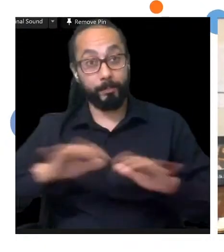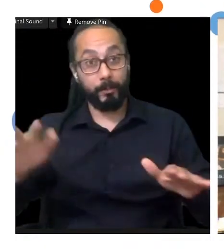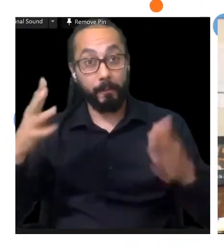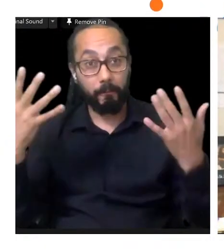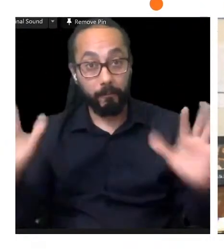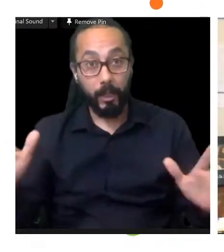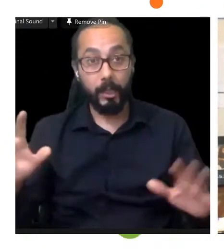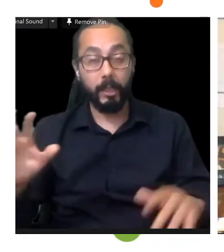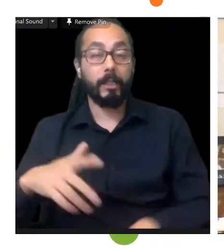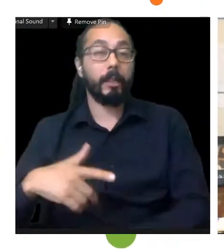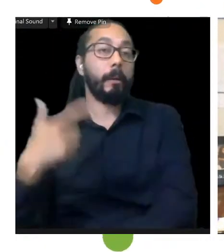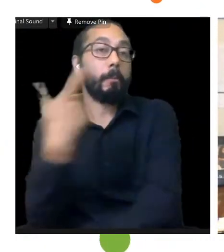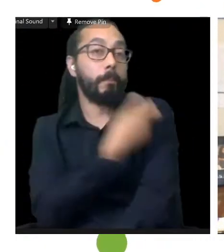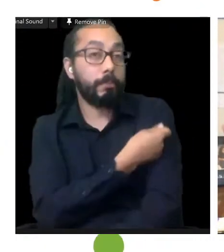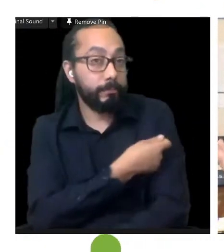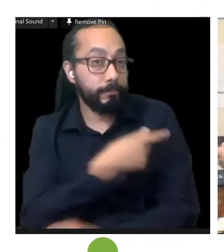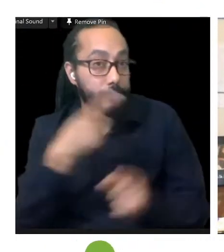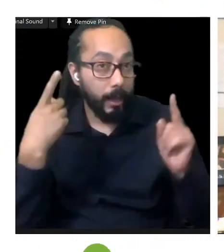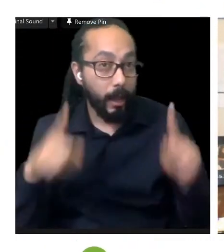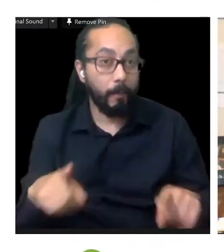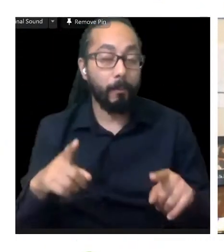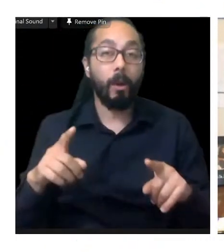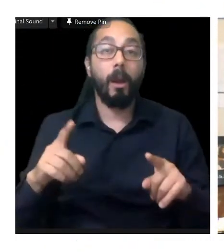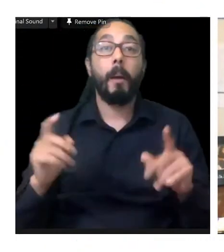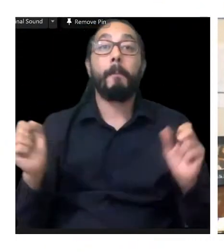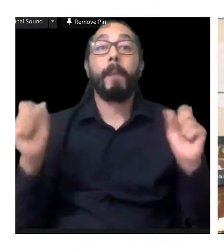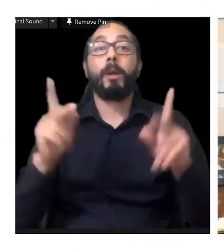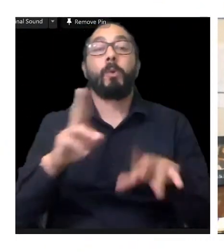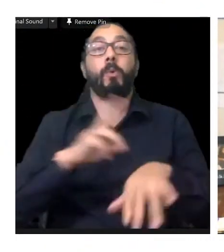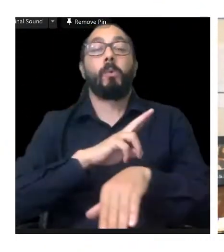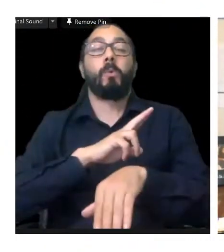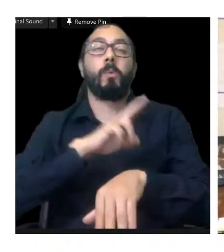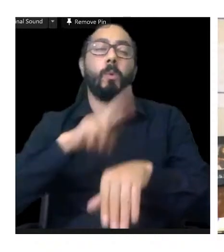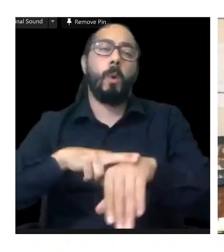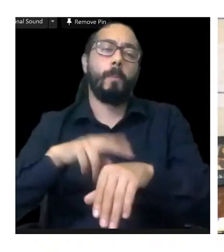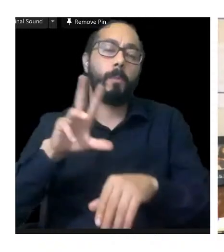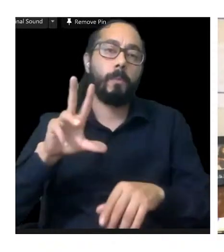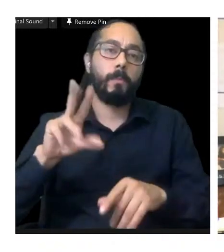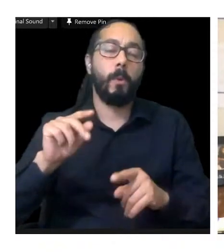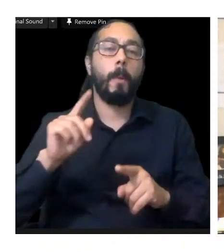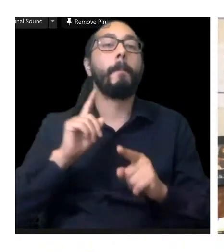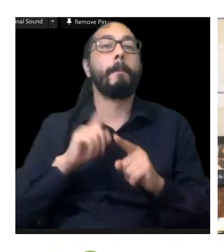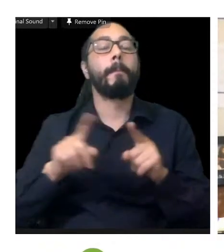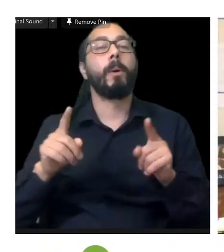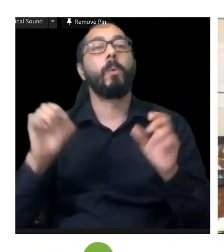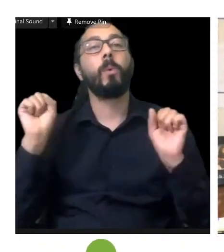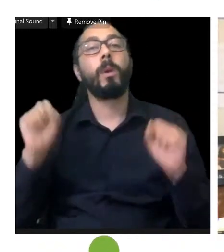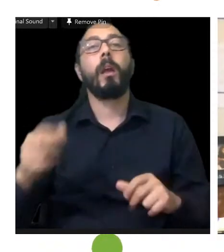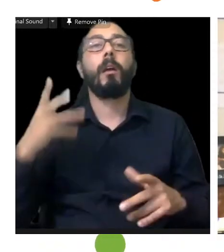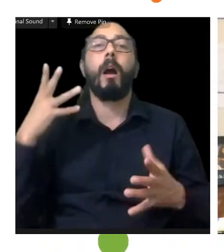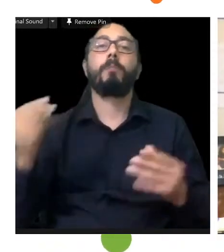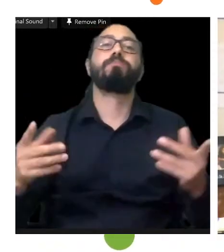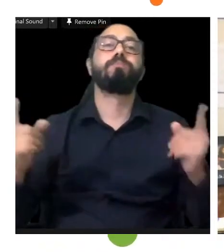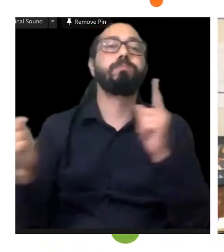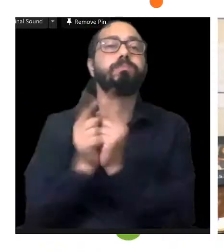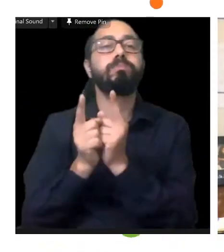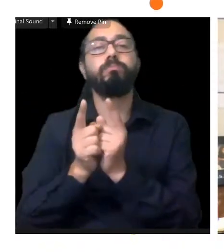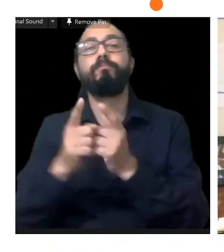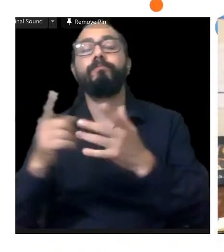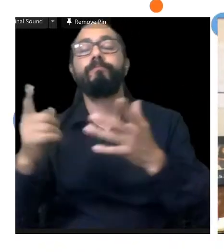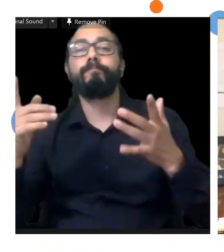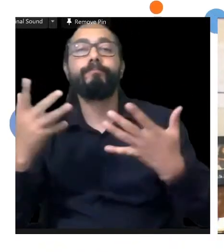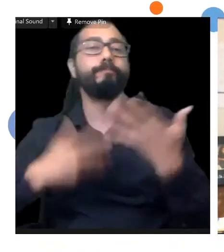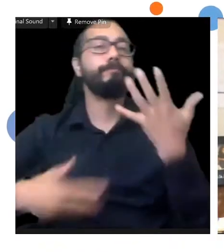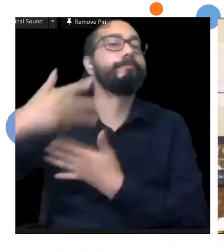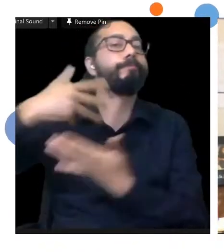and we go back to maybe not normal, but to a place where we're able to go out and be together again, whether that's at